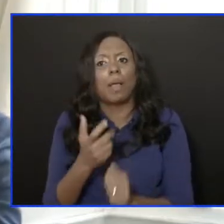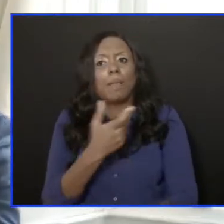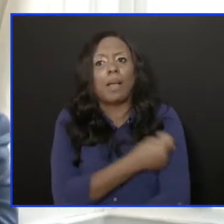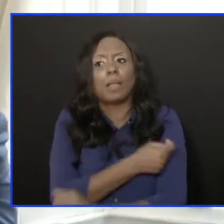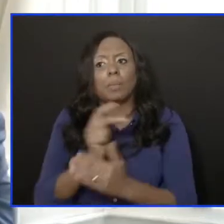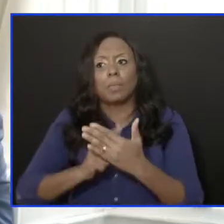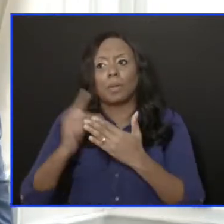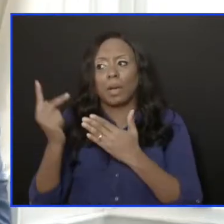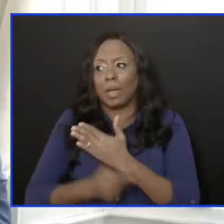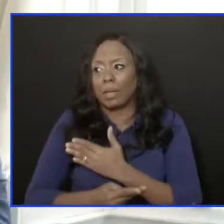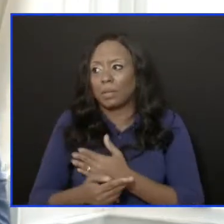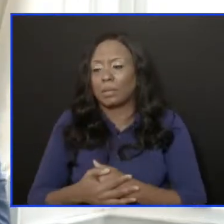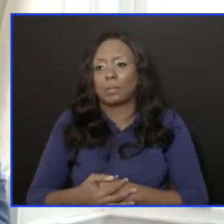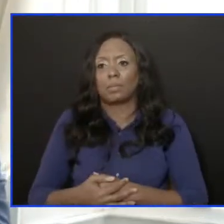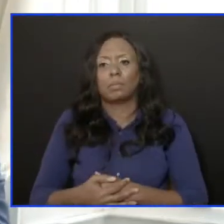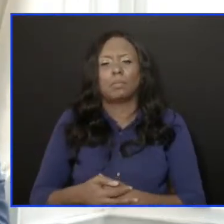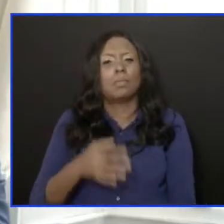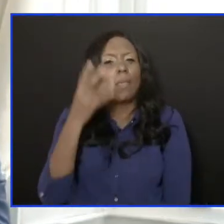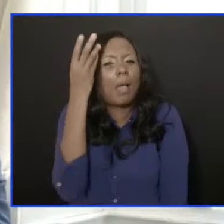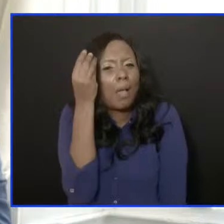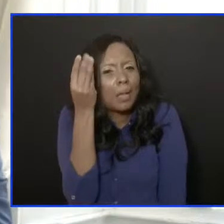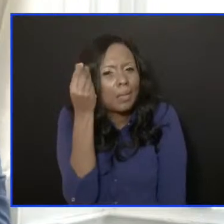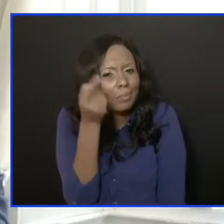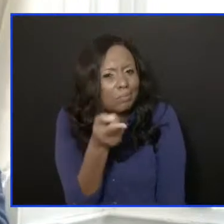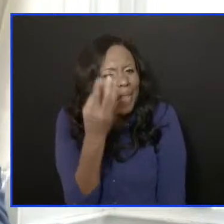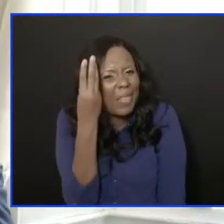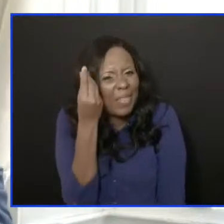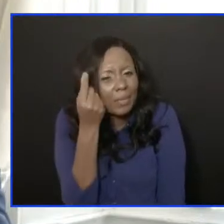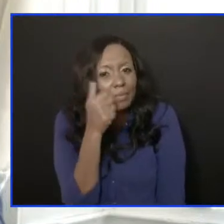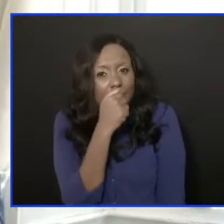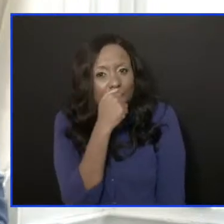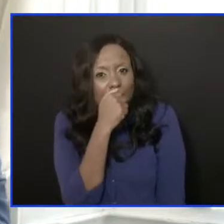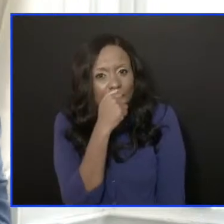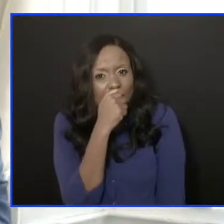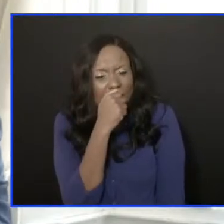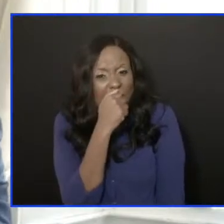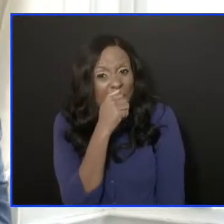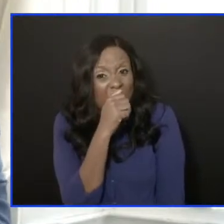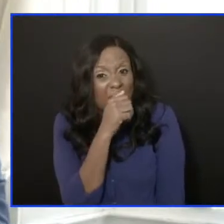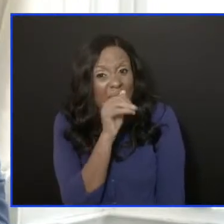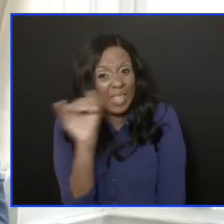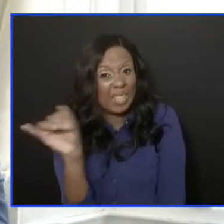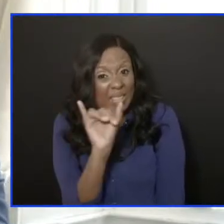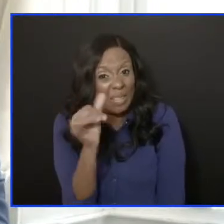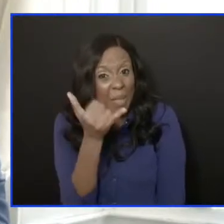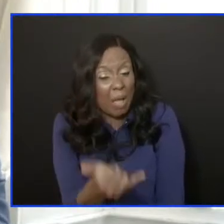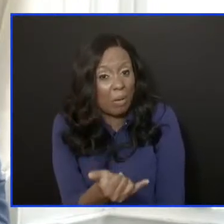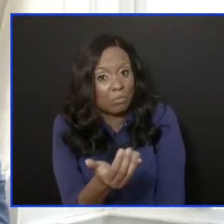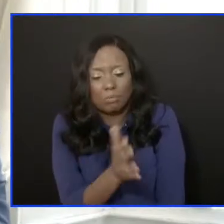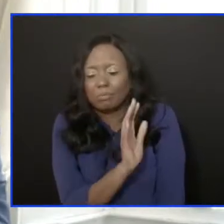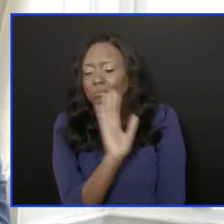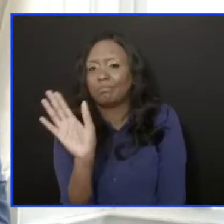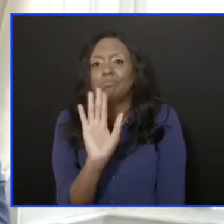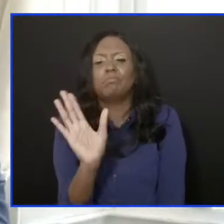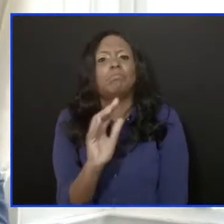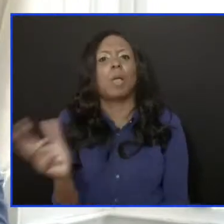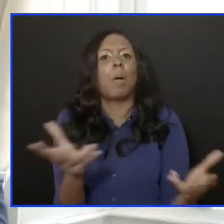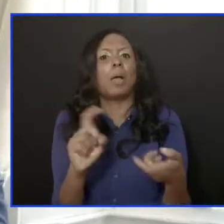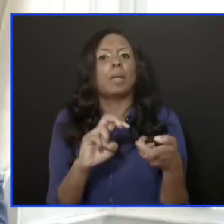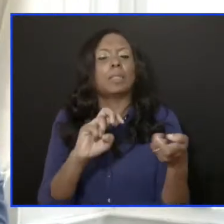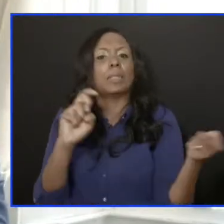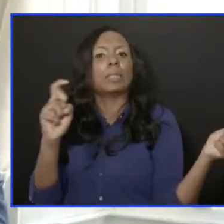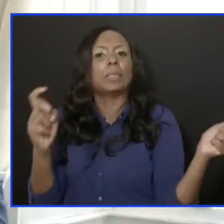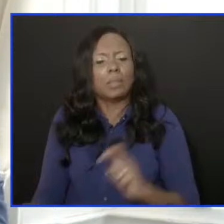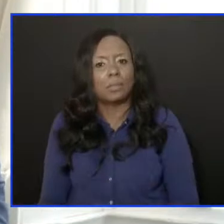levels of vaccinated individuals? Think about it, logically. Are you seeing the same sort of pictures coming to India? What has changed? They've done